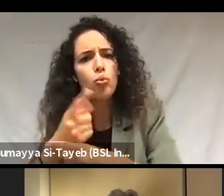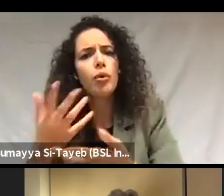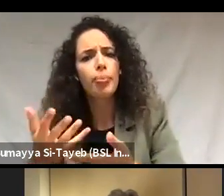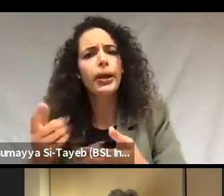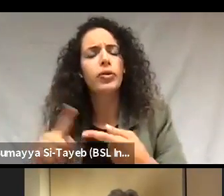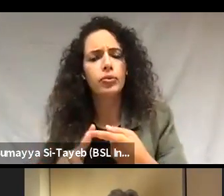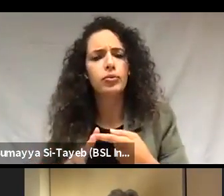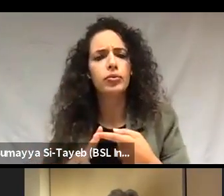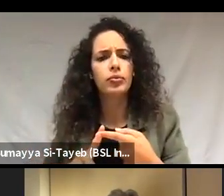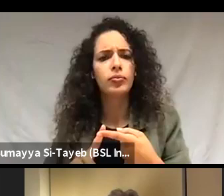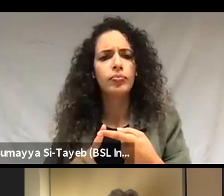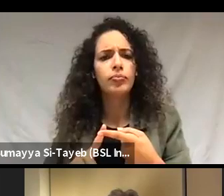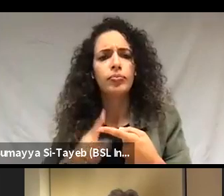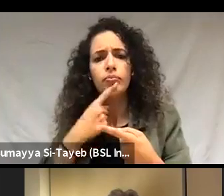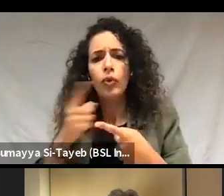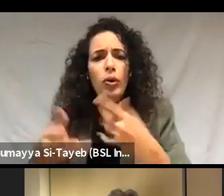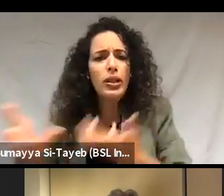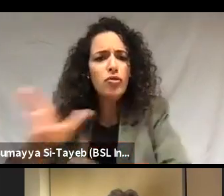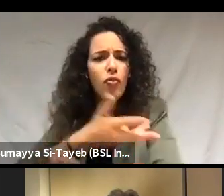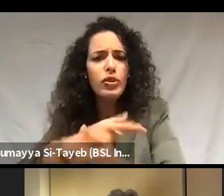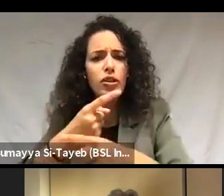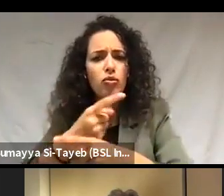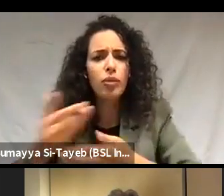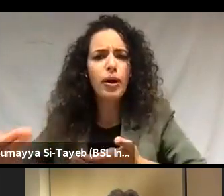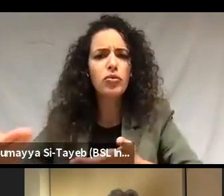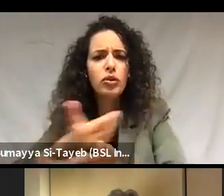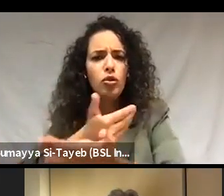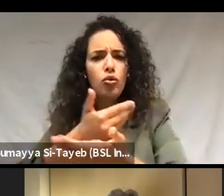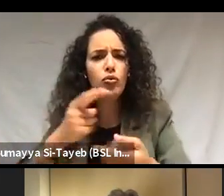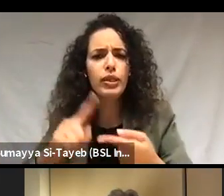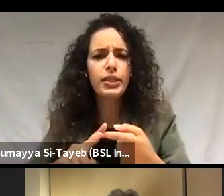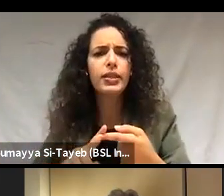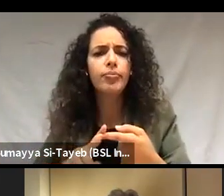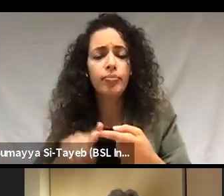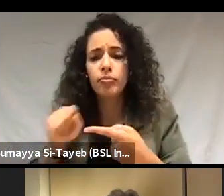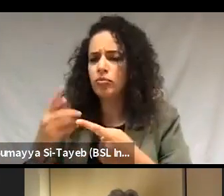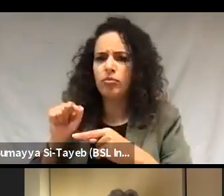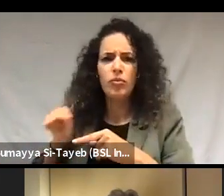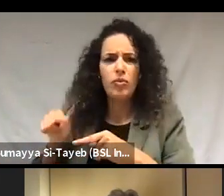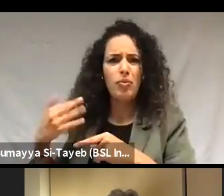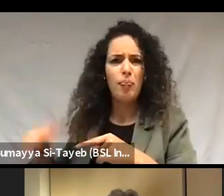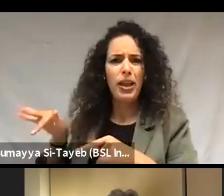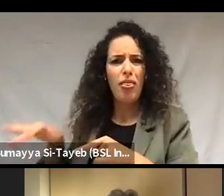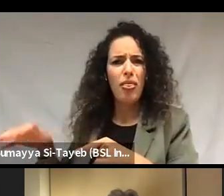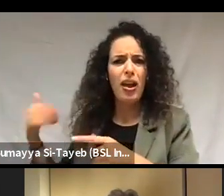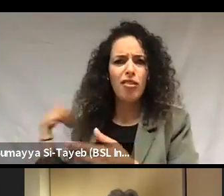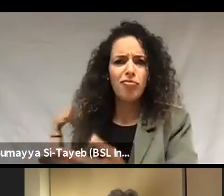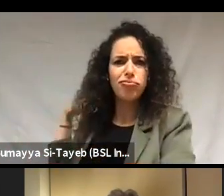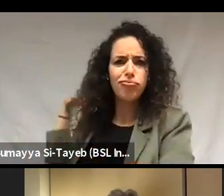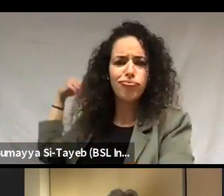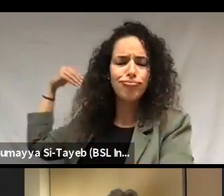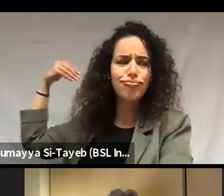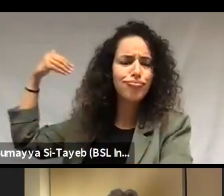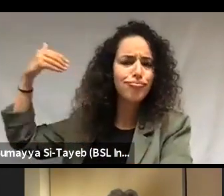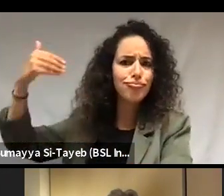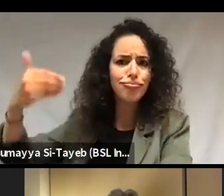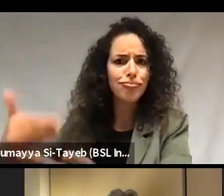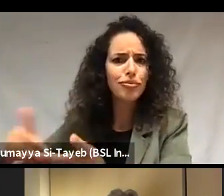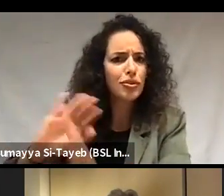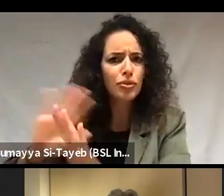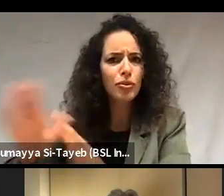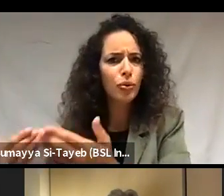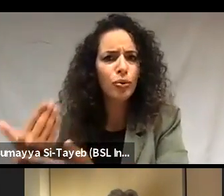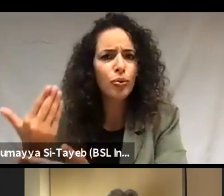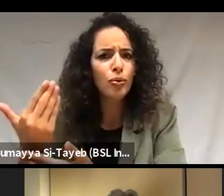happening around security. But like Paula said, I mean, that threat has existed for decades. It's not new. It's coming back